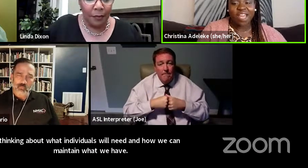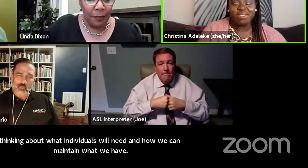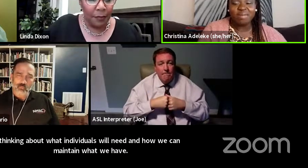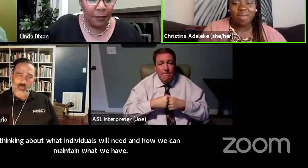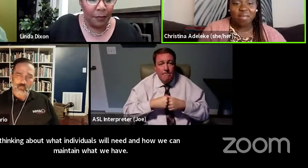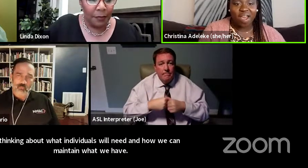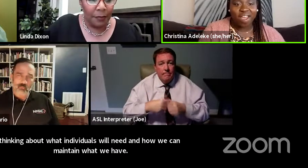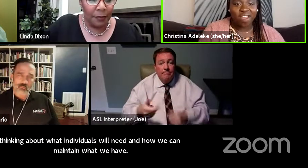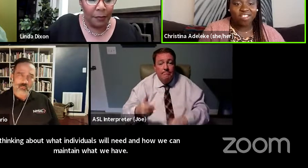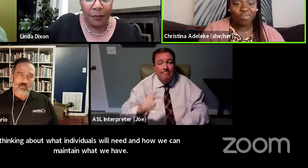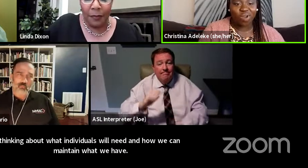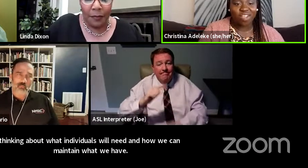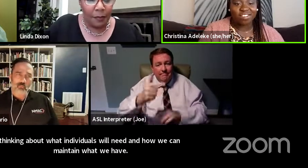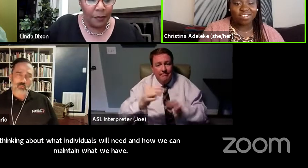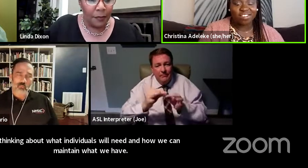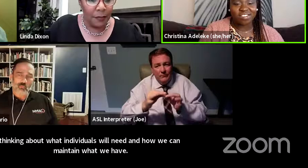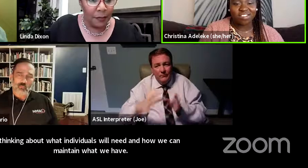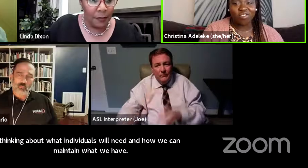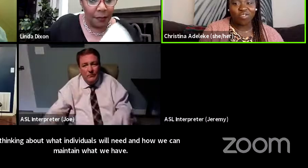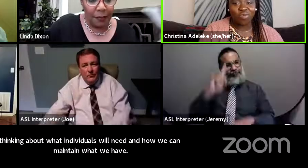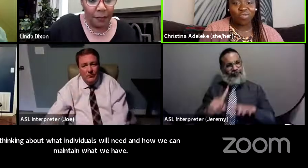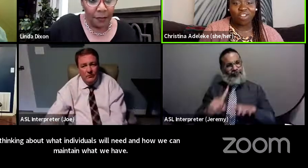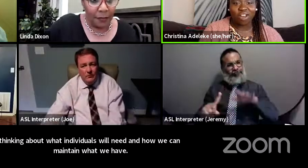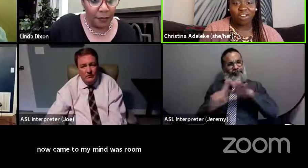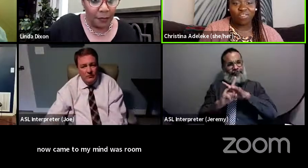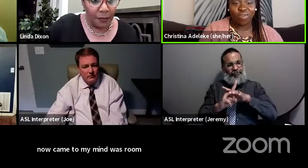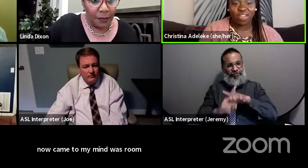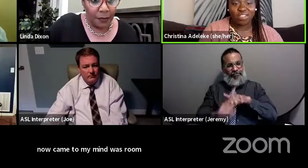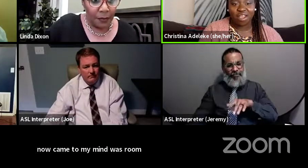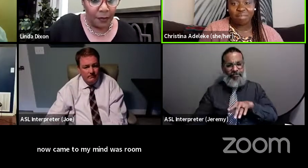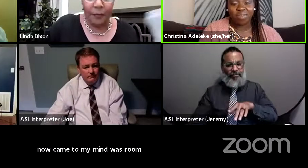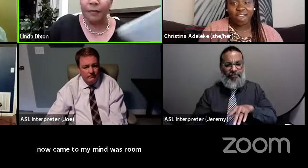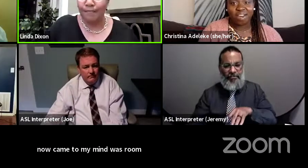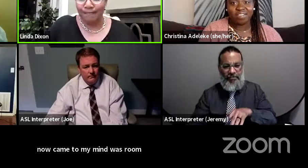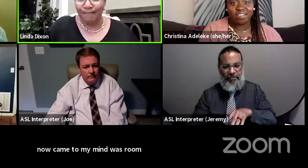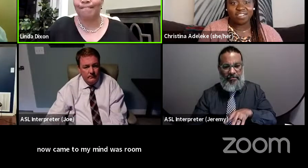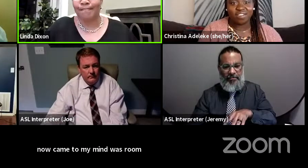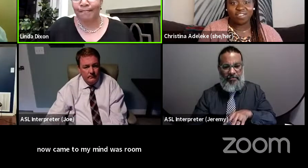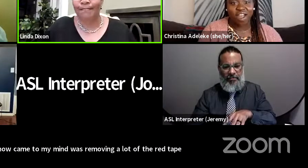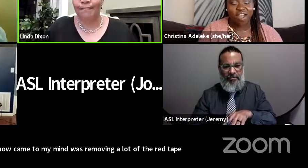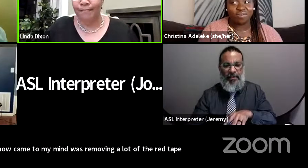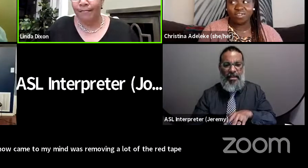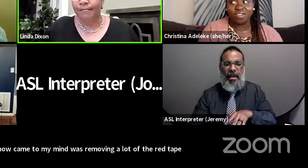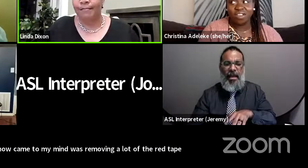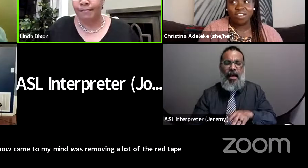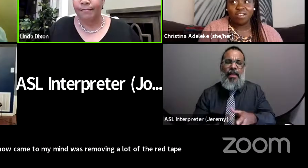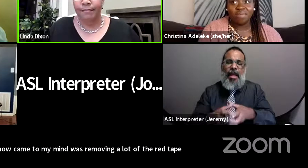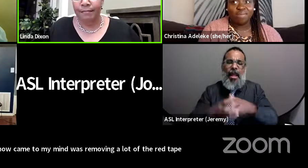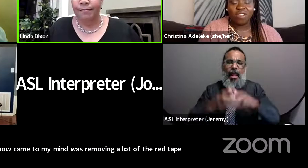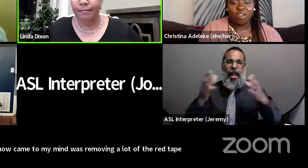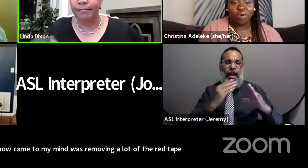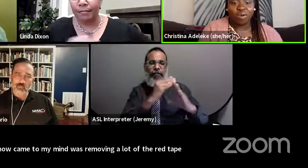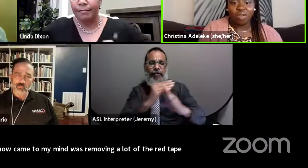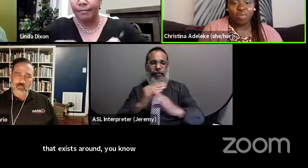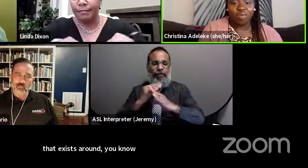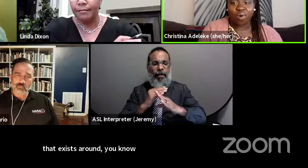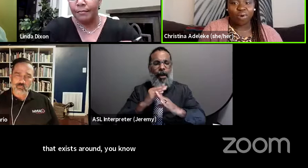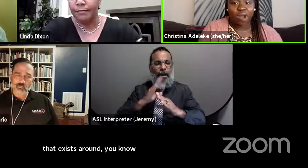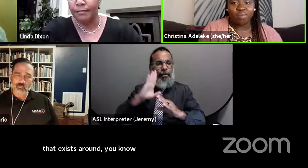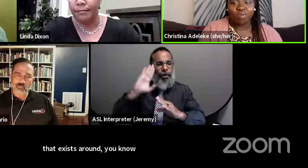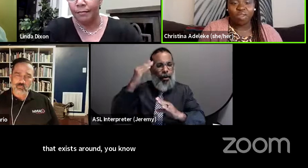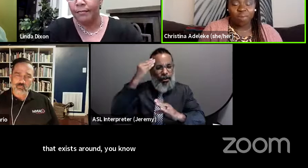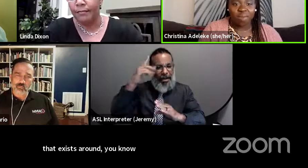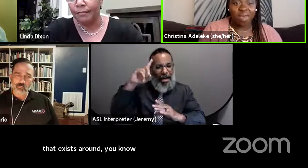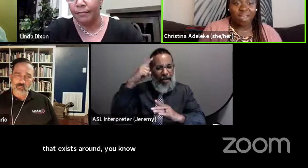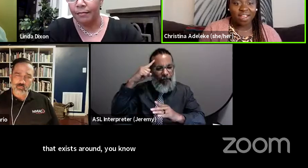What came to my mind was removing a lot of the red tape that exists around, you know, government